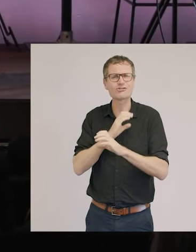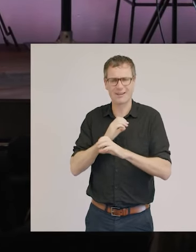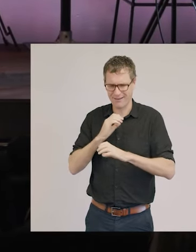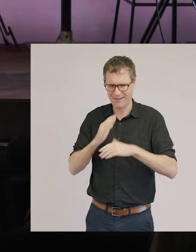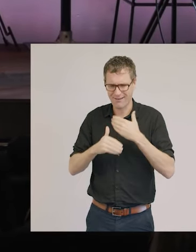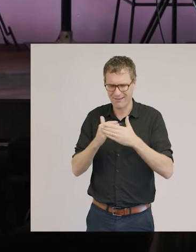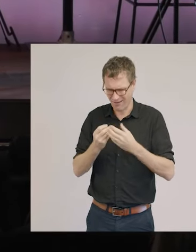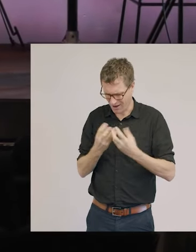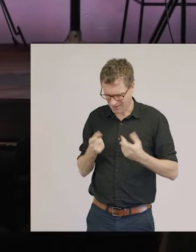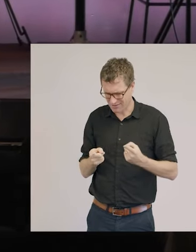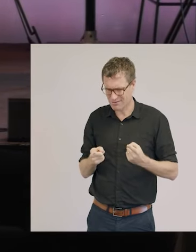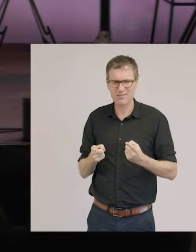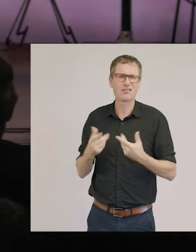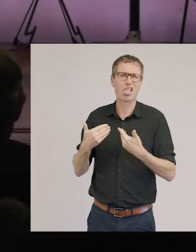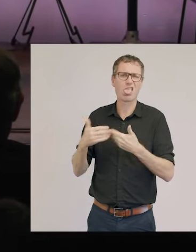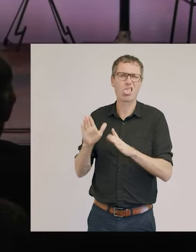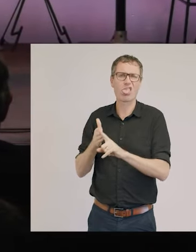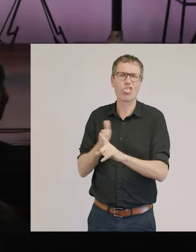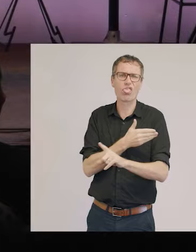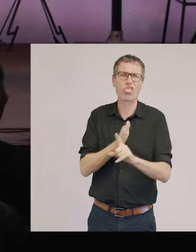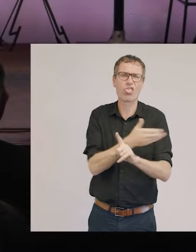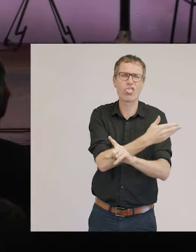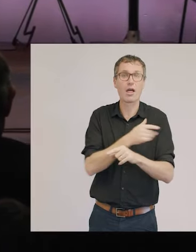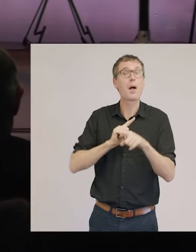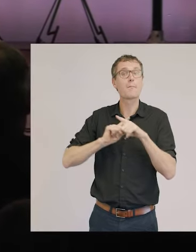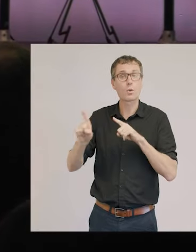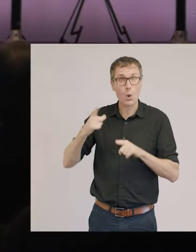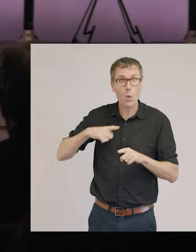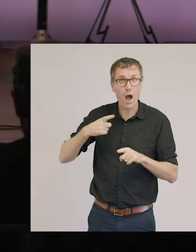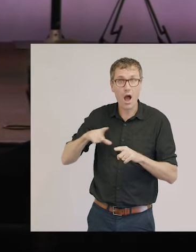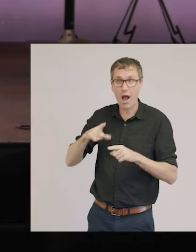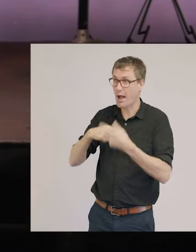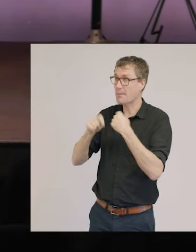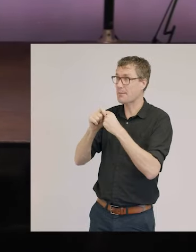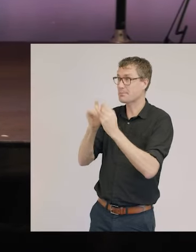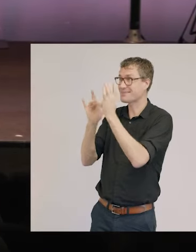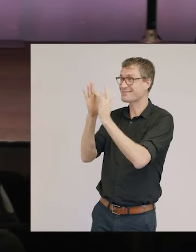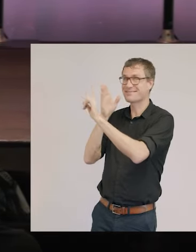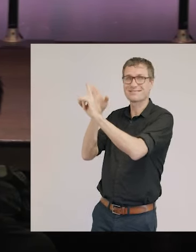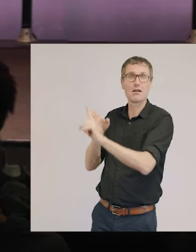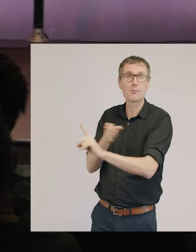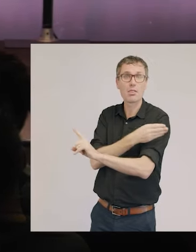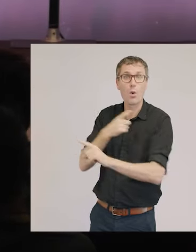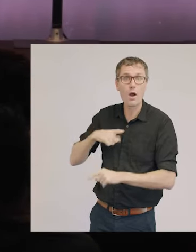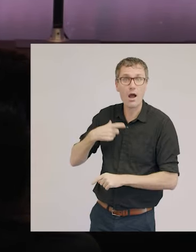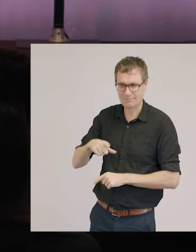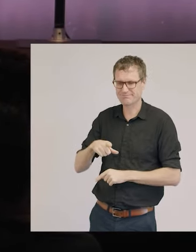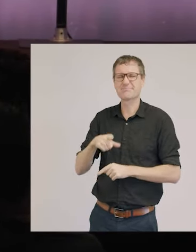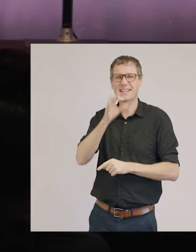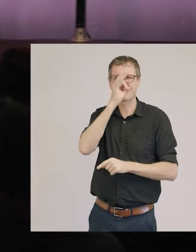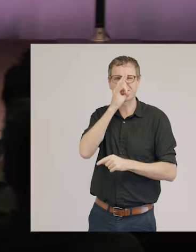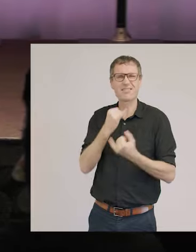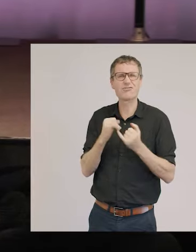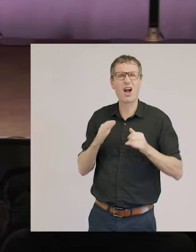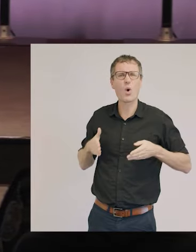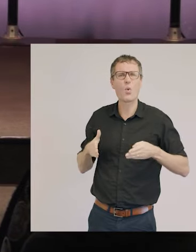them turned away from the faith. And he said most of the time it was because of sexual immorality. That